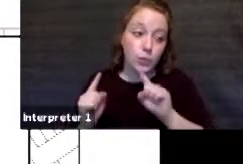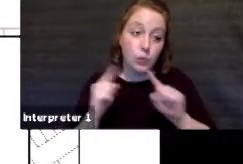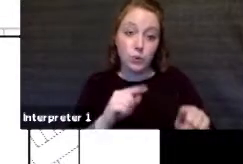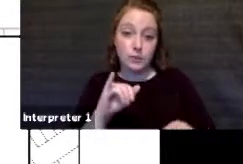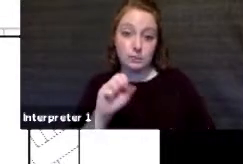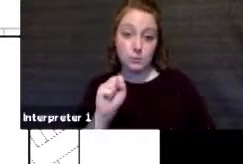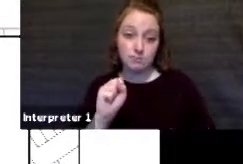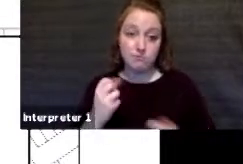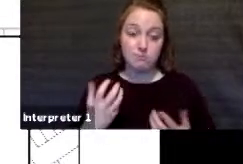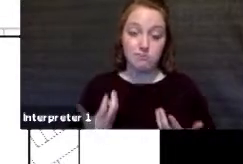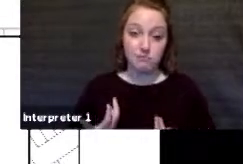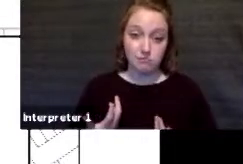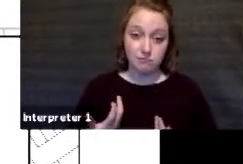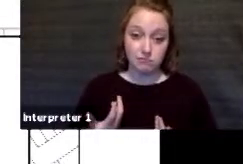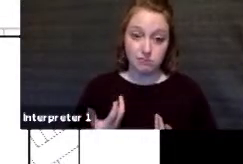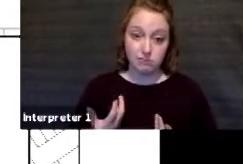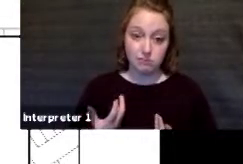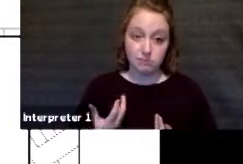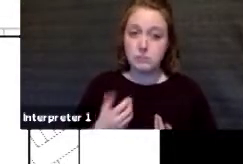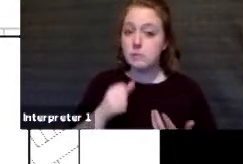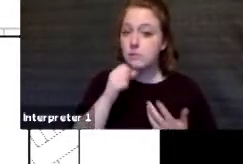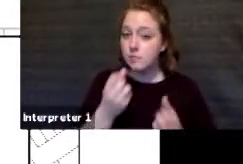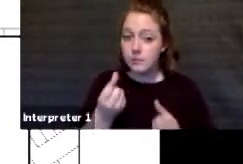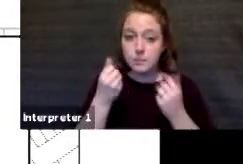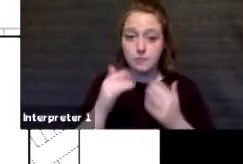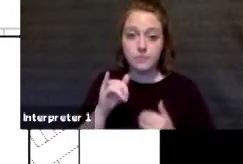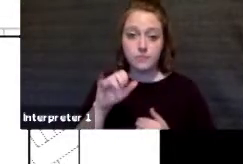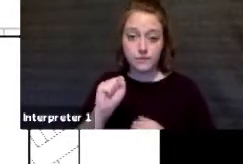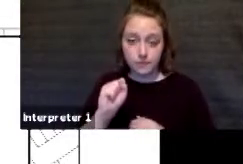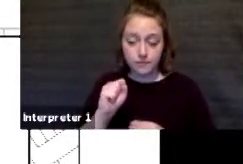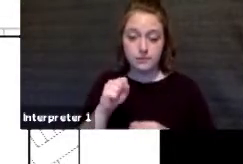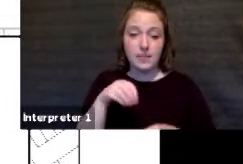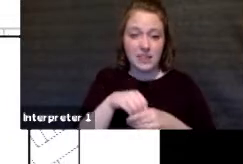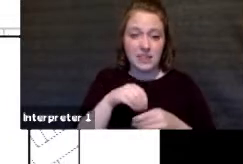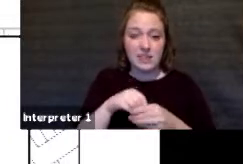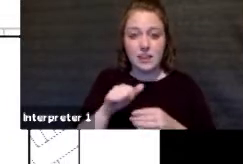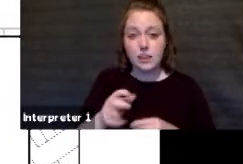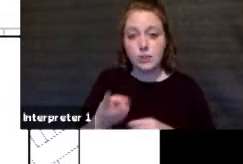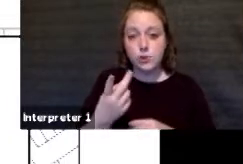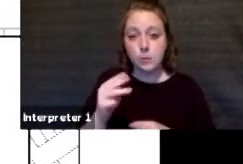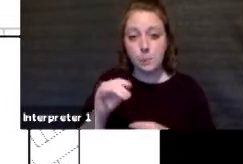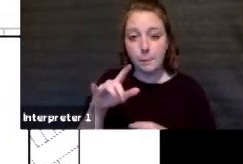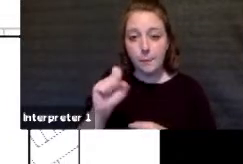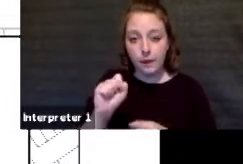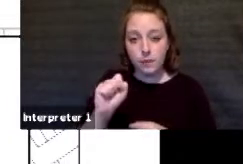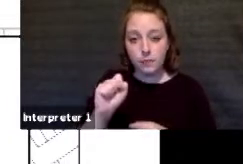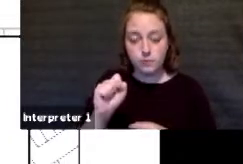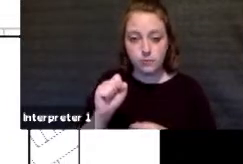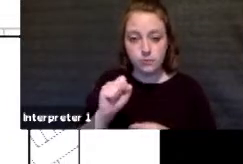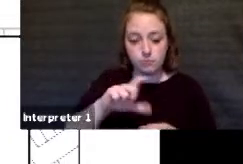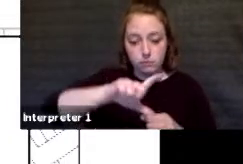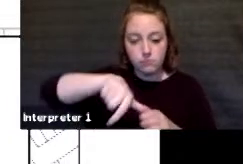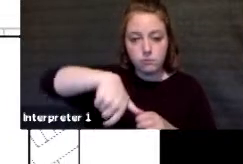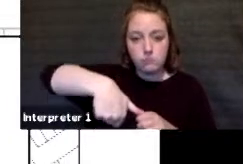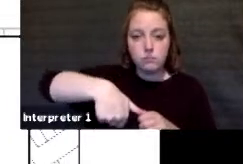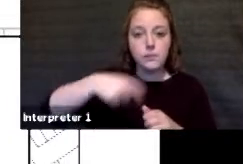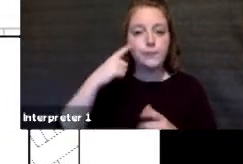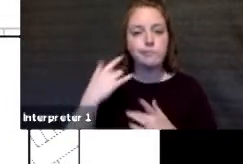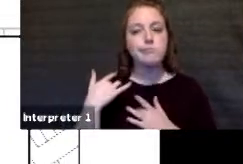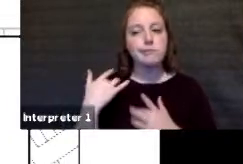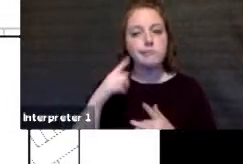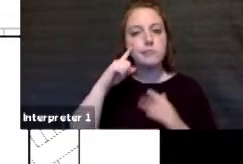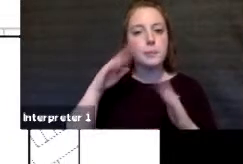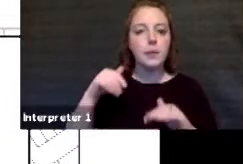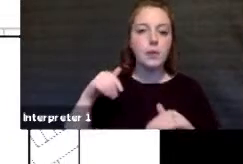there aren't a lot of students at Indian Spring that are inside that sort of two-mile default for students that you might expect to walk